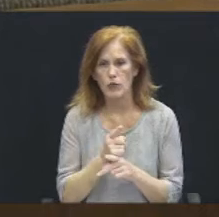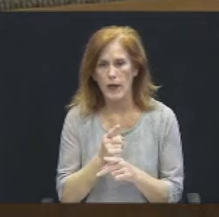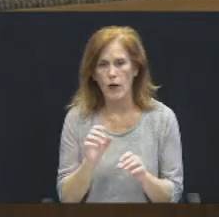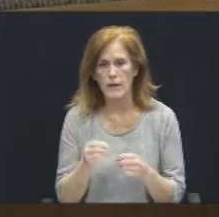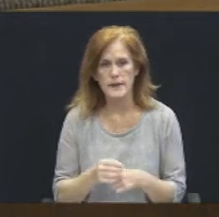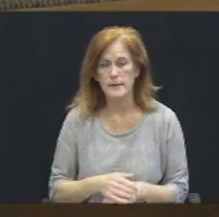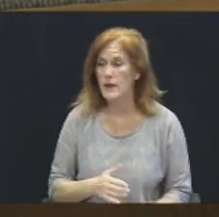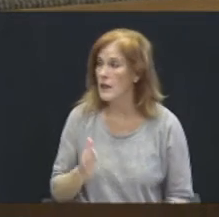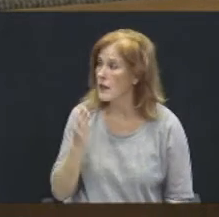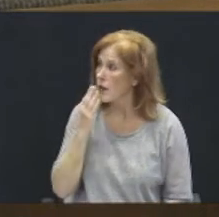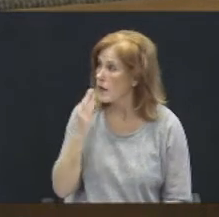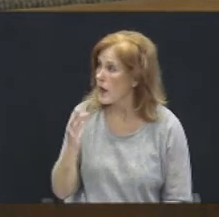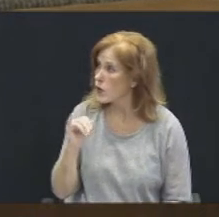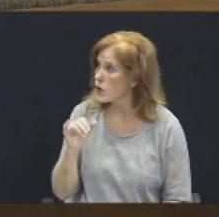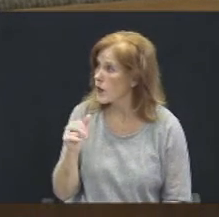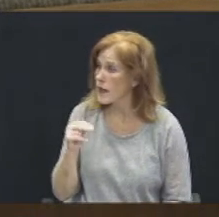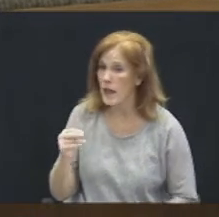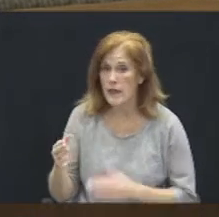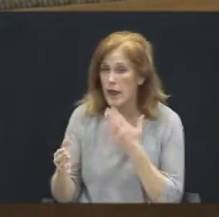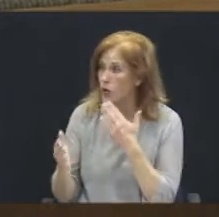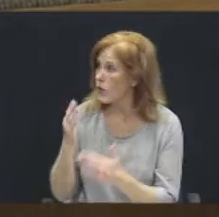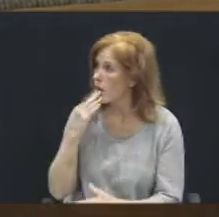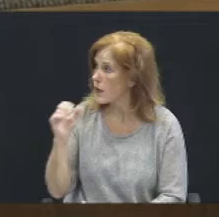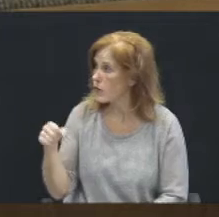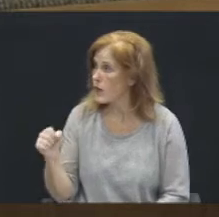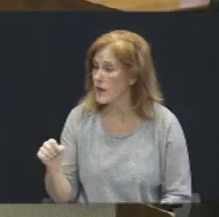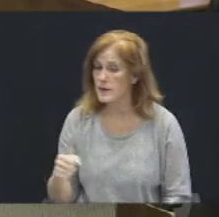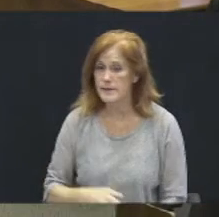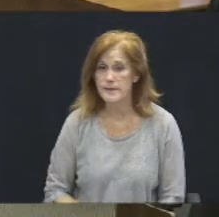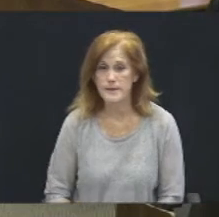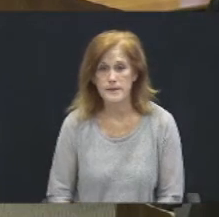Okay. Thank you, Ann. Yeah, thank you guys. Thank you so much.